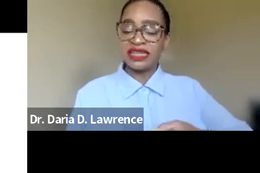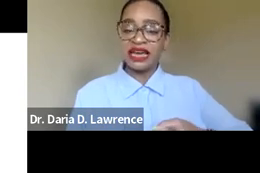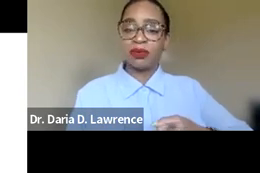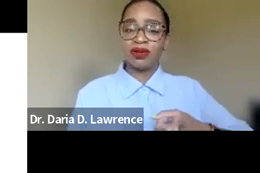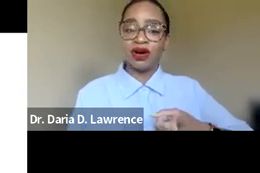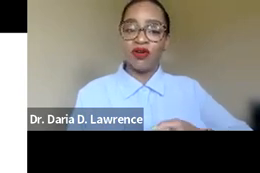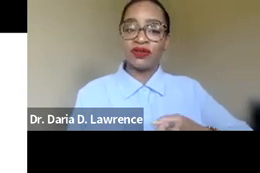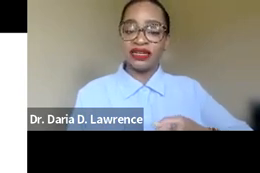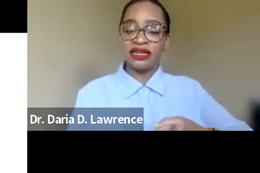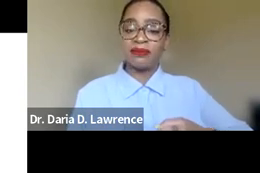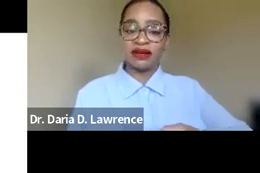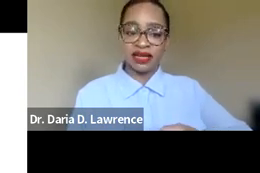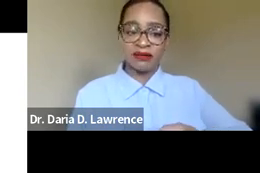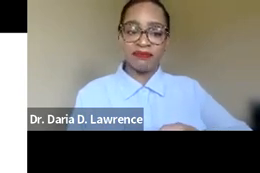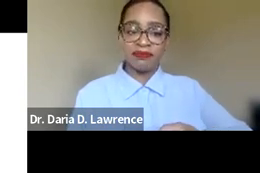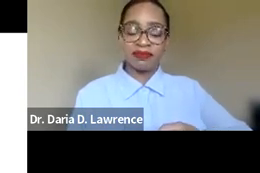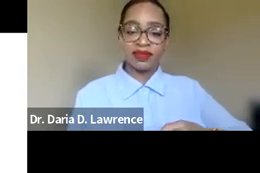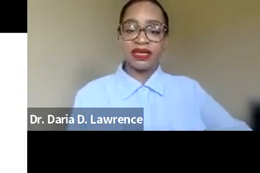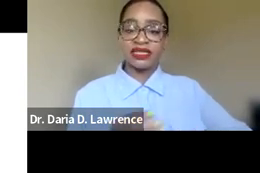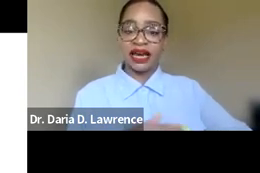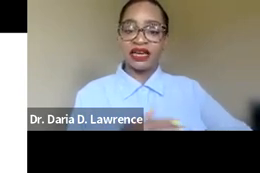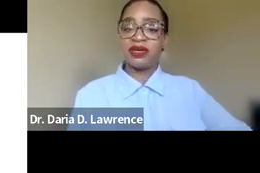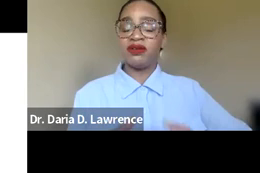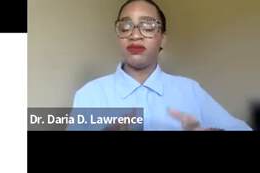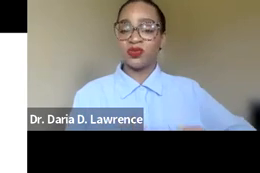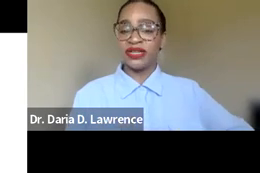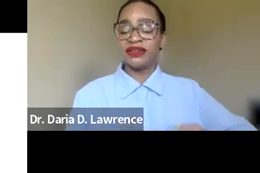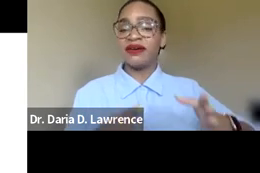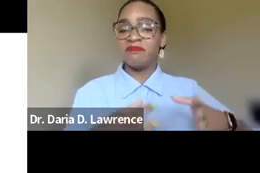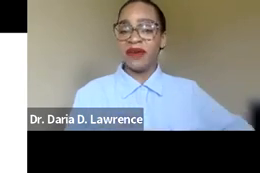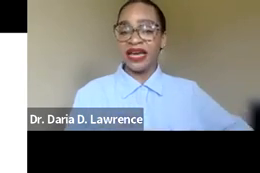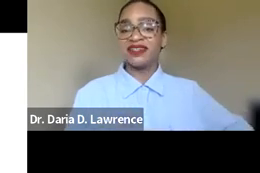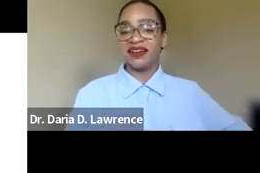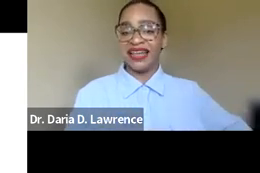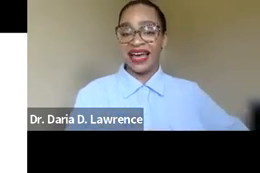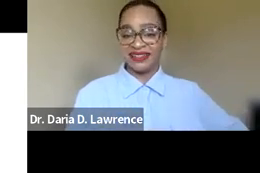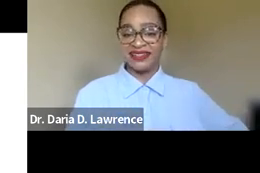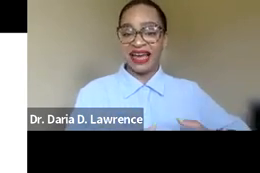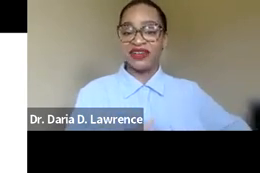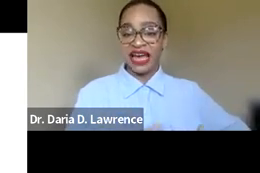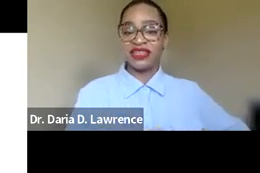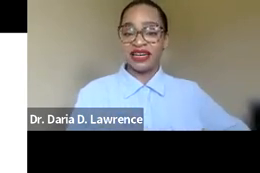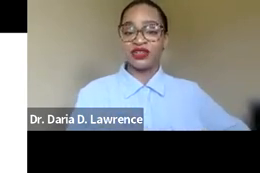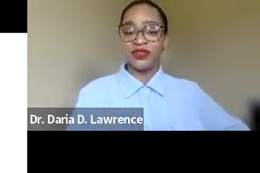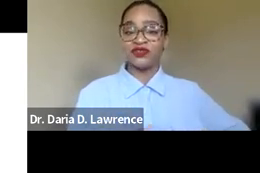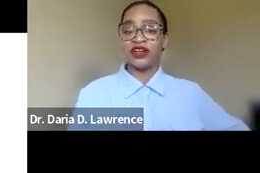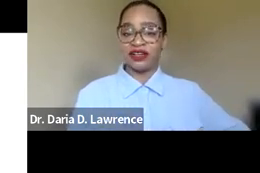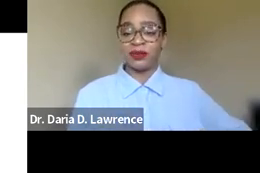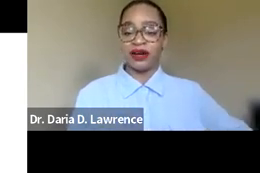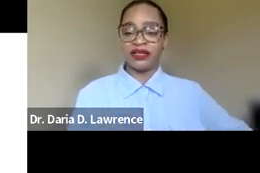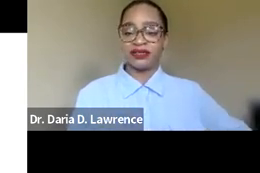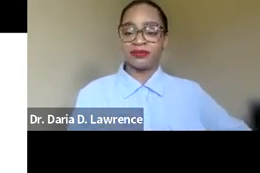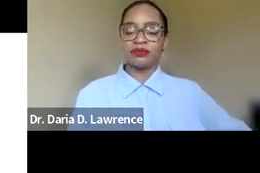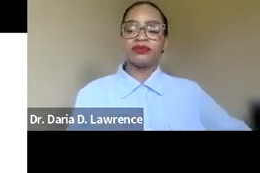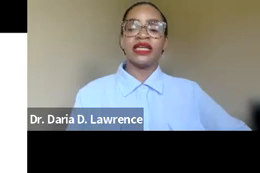be sustainable over the needed amount of time, because the IEP was written based on that, having that intervention for